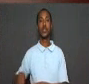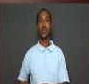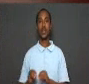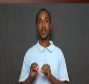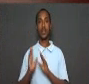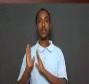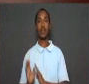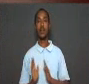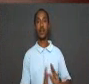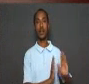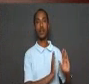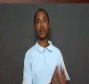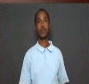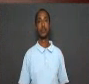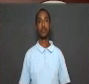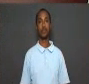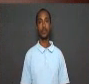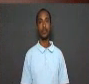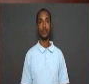Students, let's get ready.